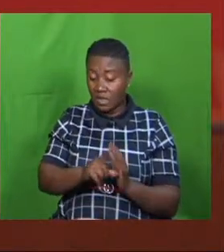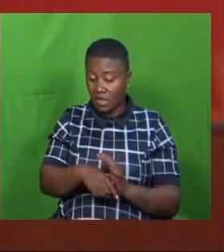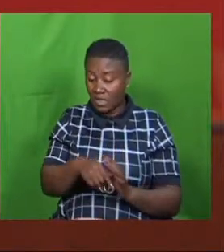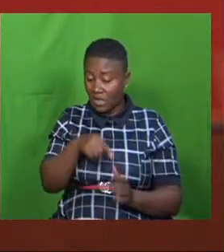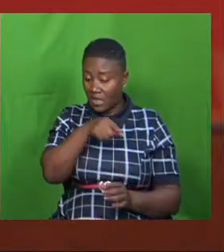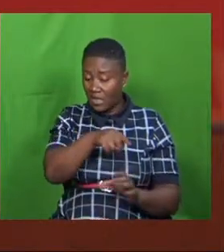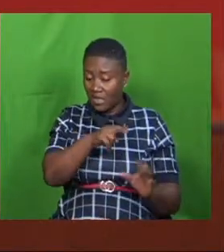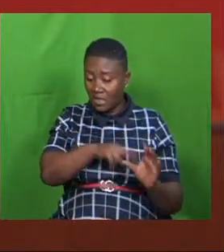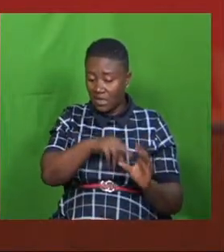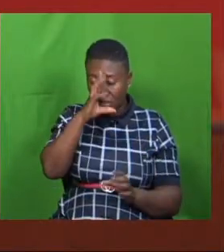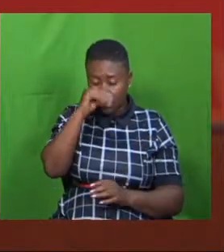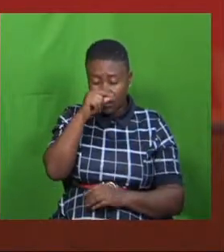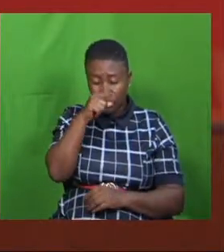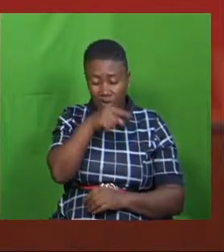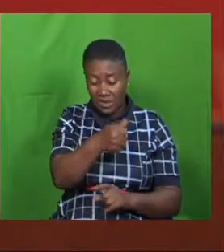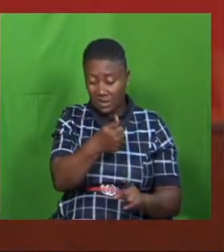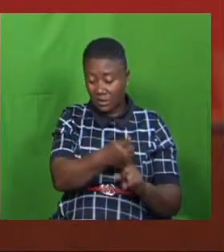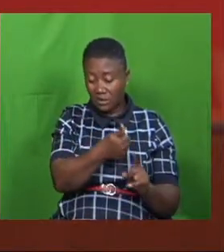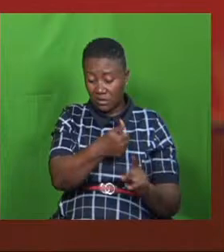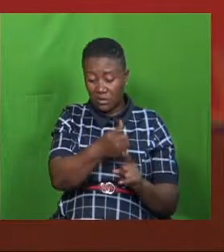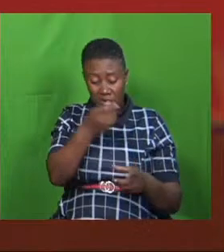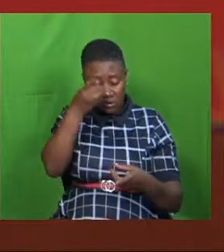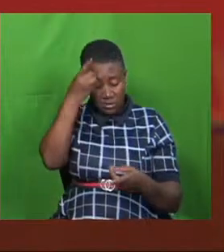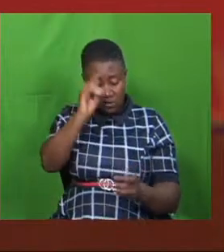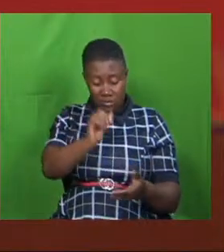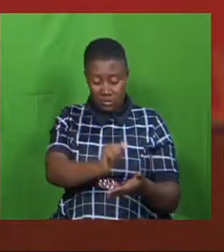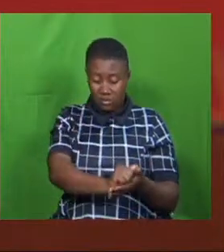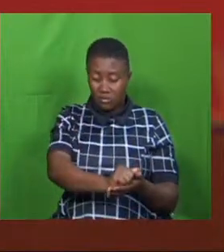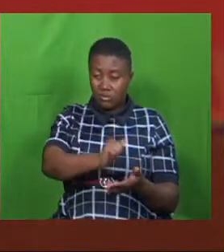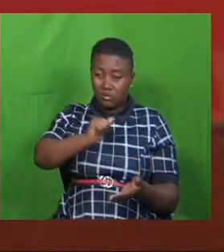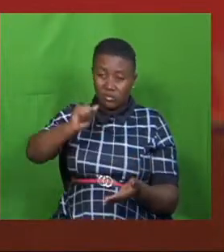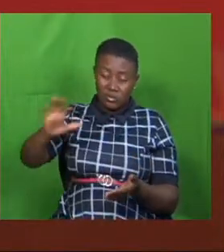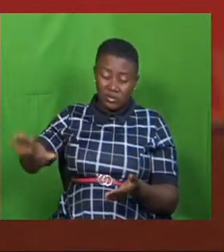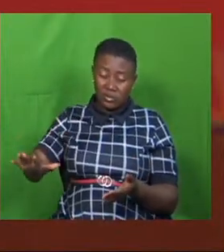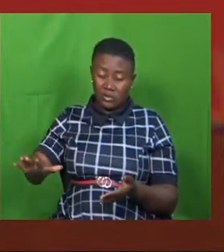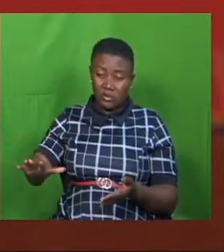own, take up something that has come from the committee,